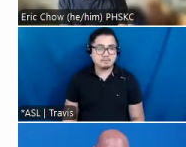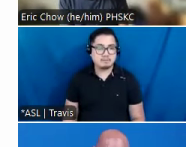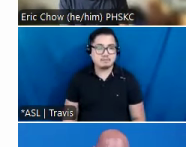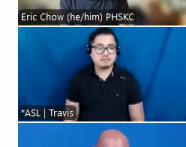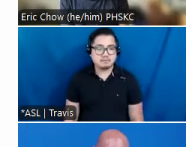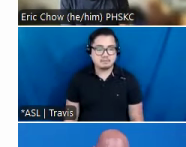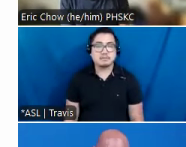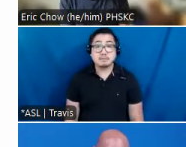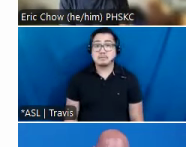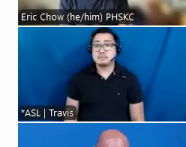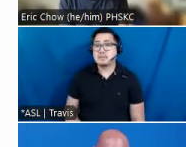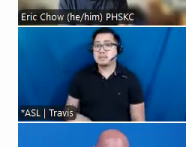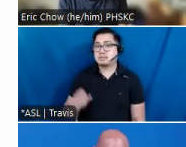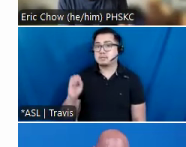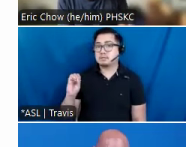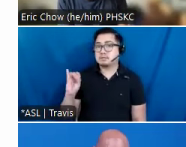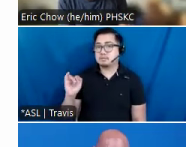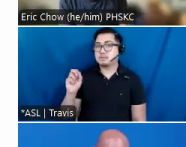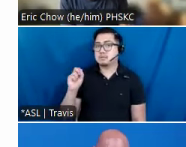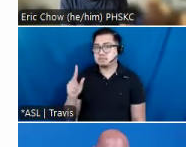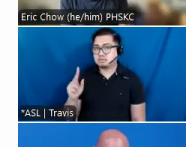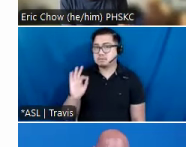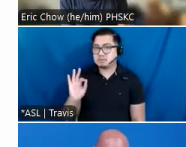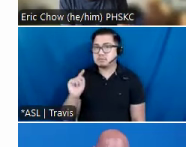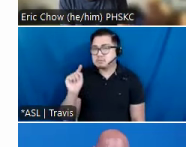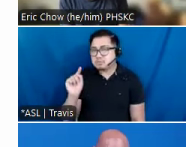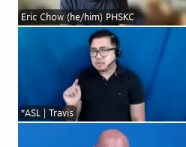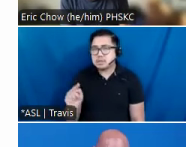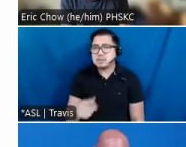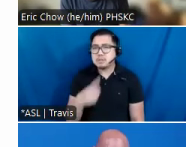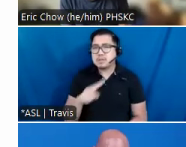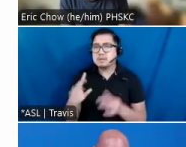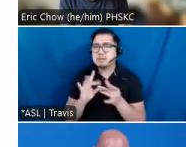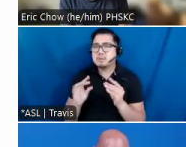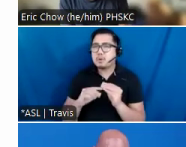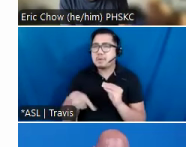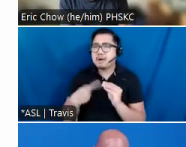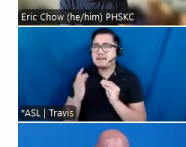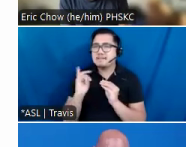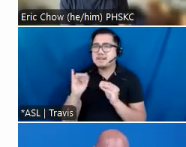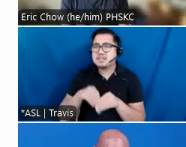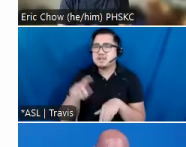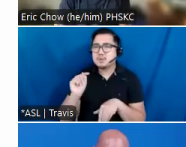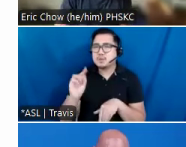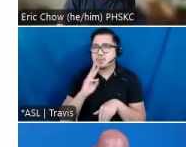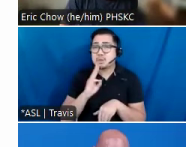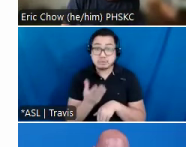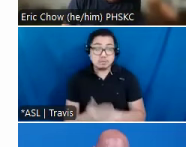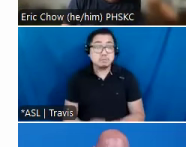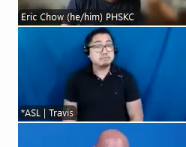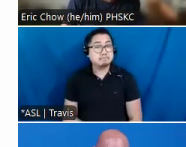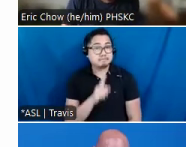Going down the list, can you please talk more about infection in the water? Infection in the water.